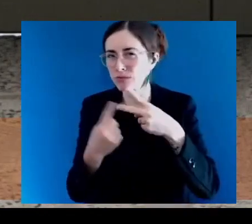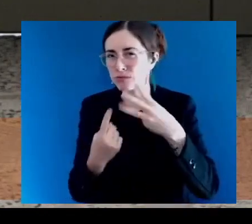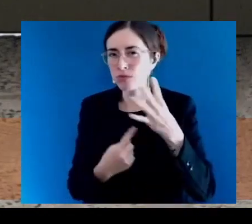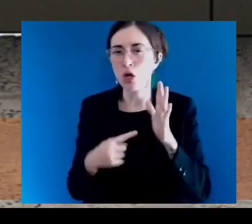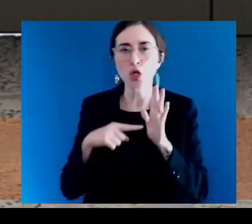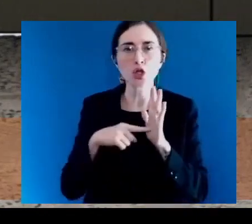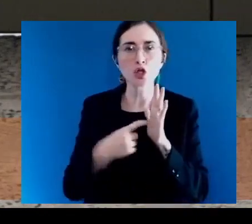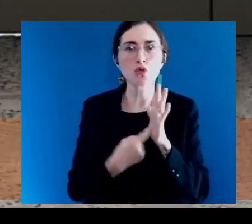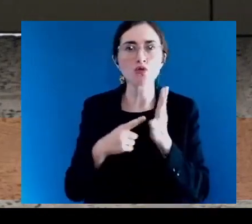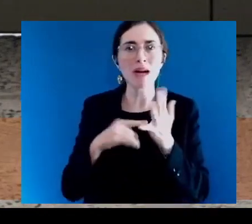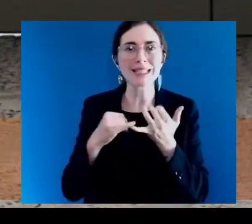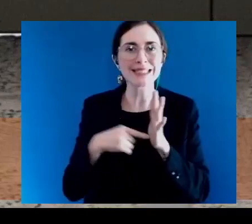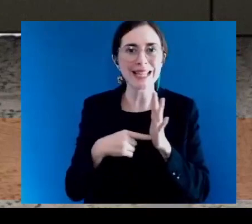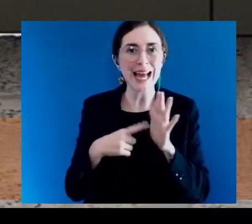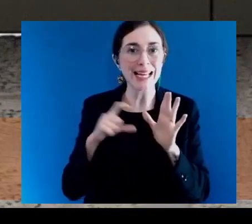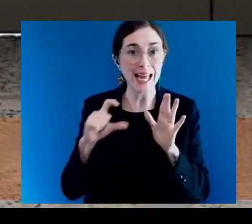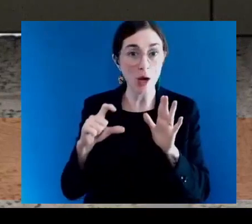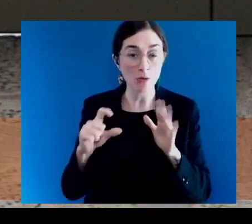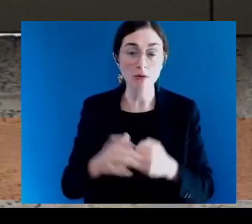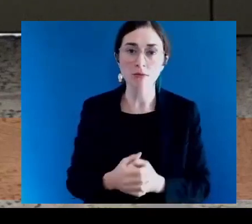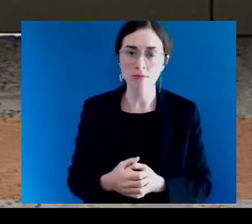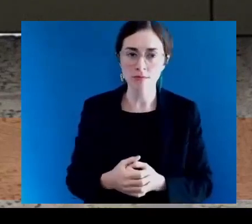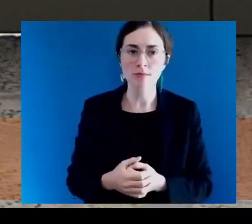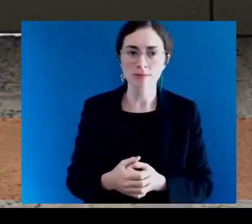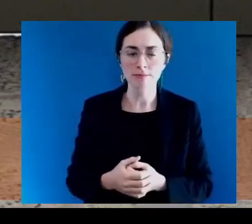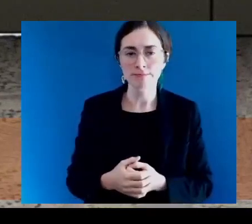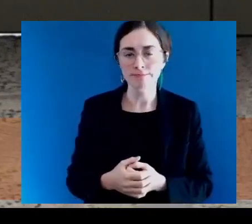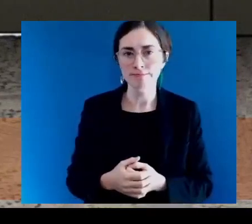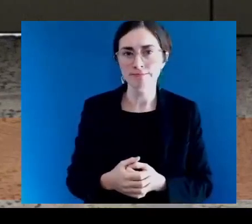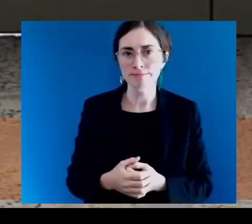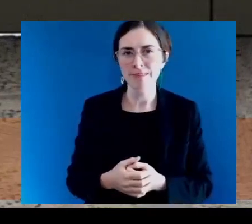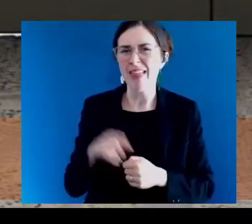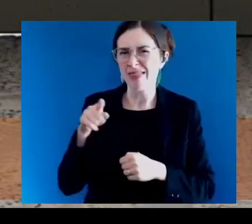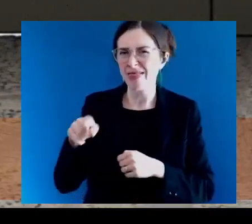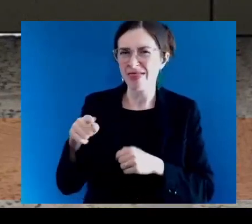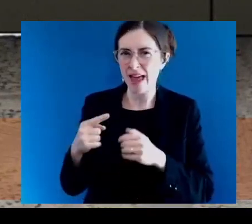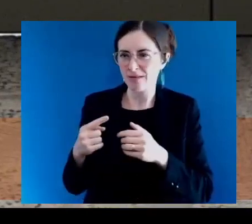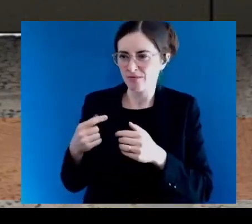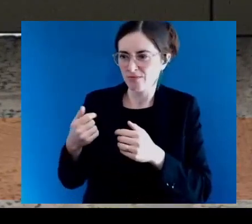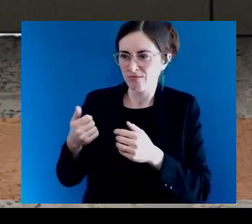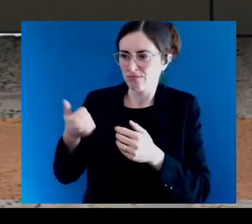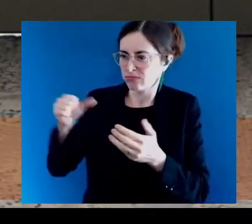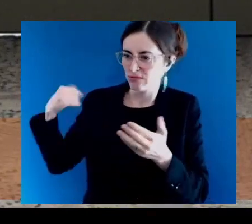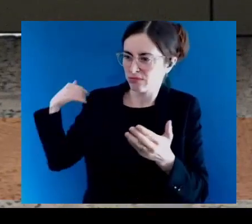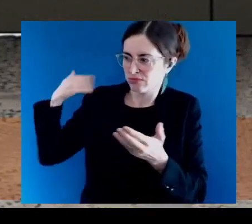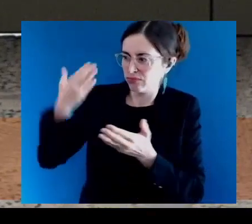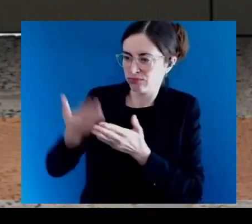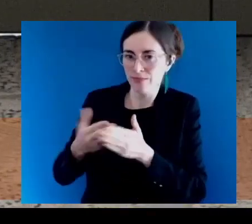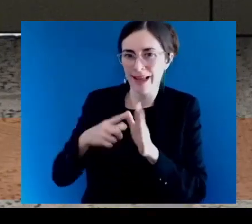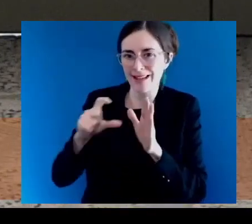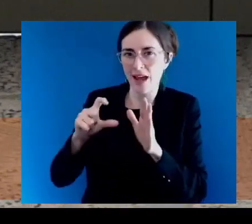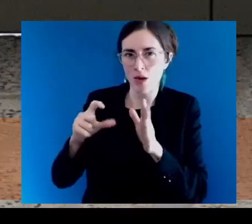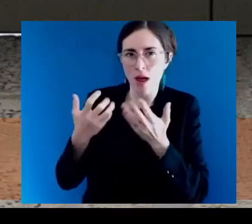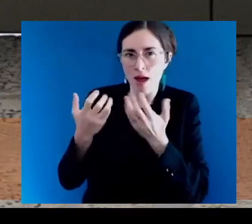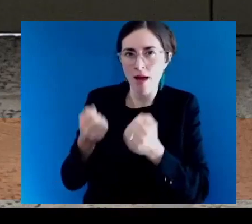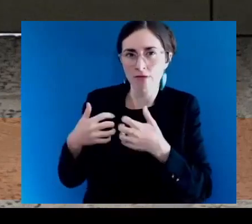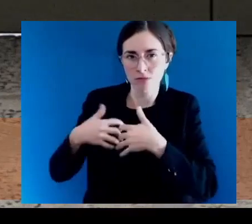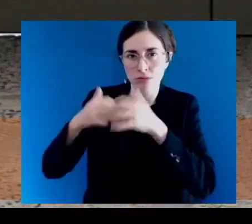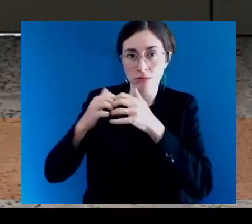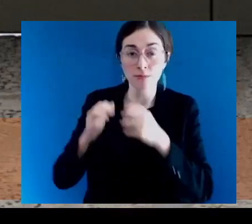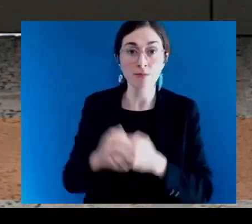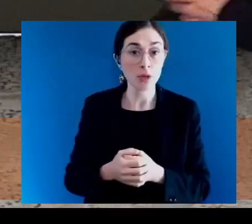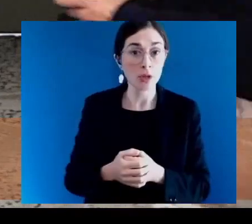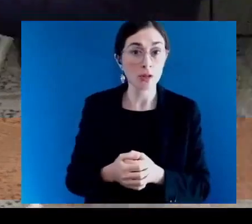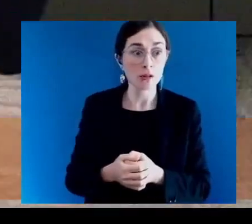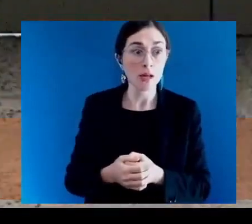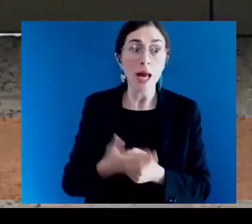were managed before various changes to machinery government, and you note there collectively the balance of those funds.